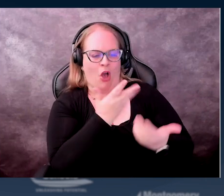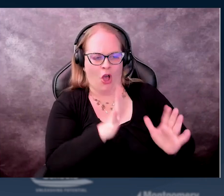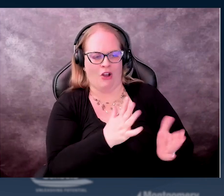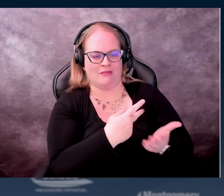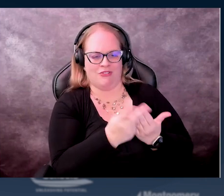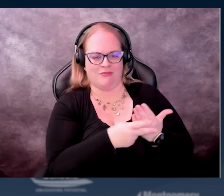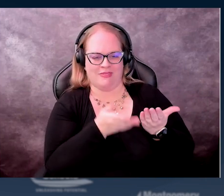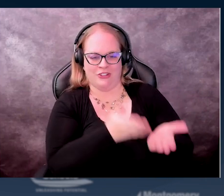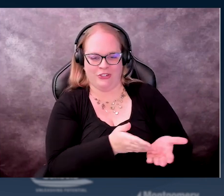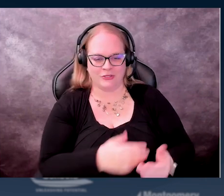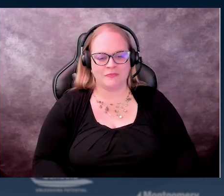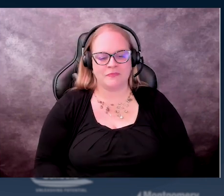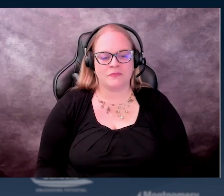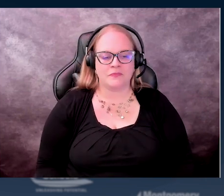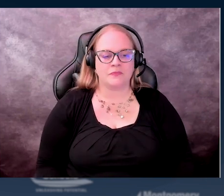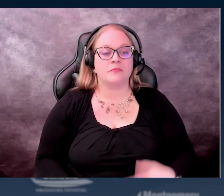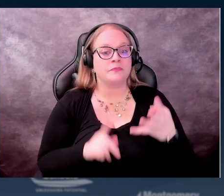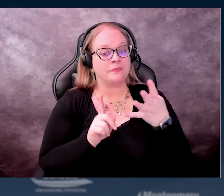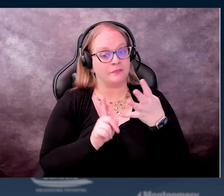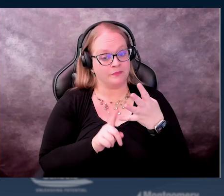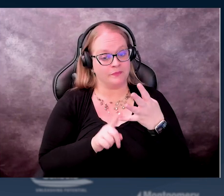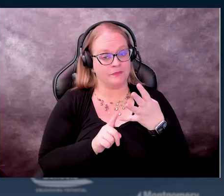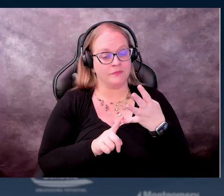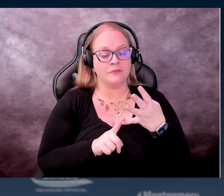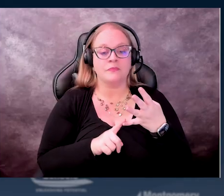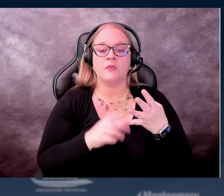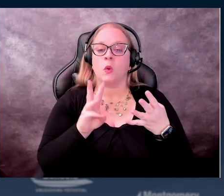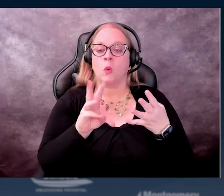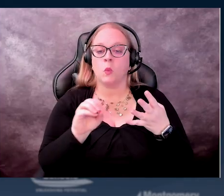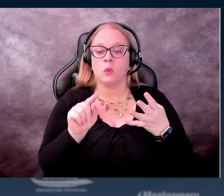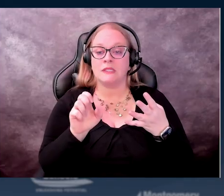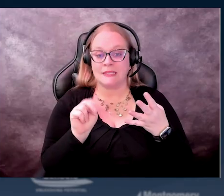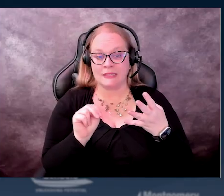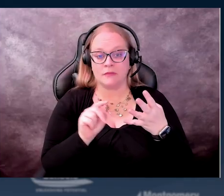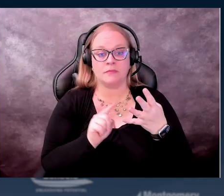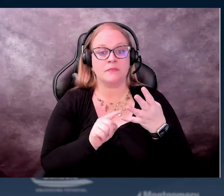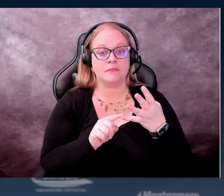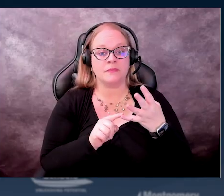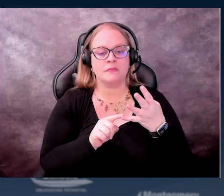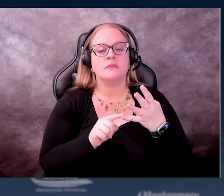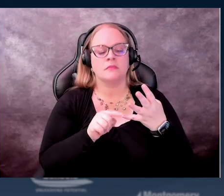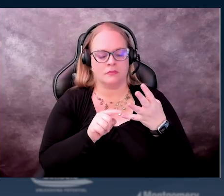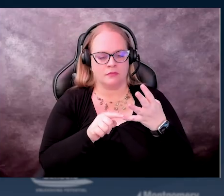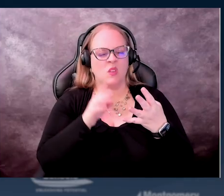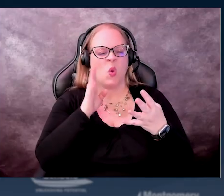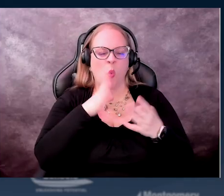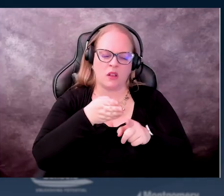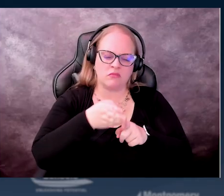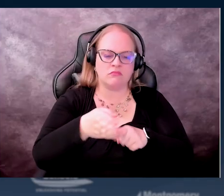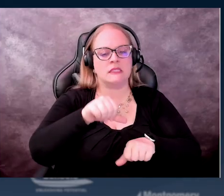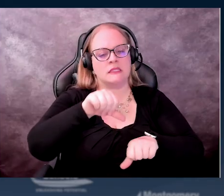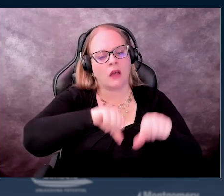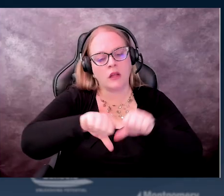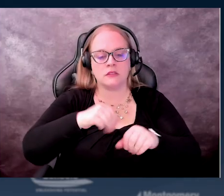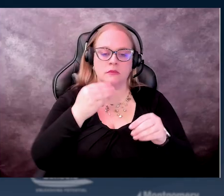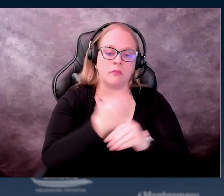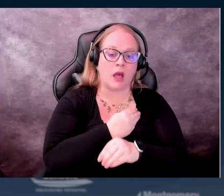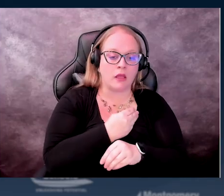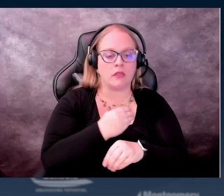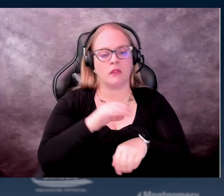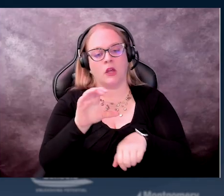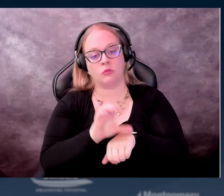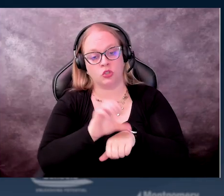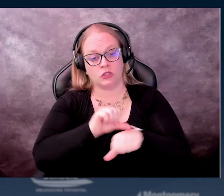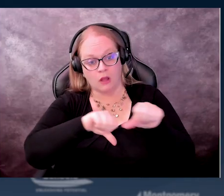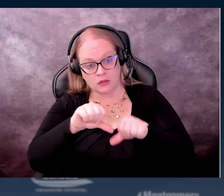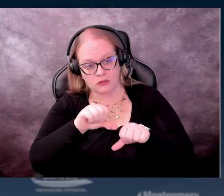region 4 would be Wooten. They will be the site for the science, math, computer science, and technology theme, in addition